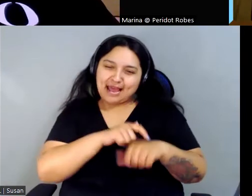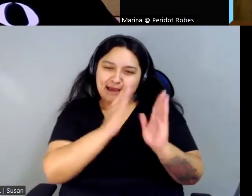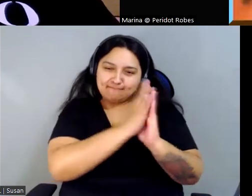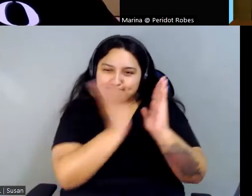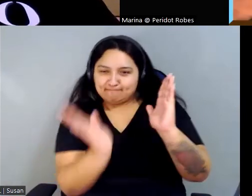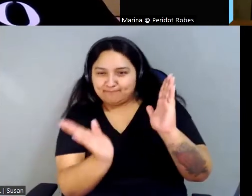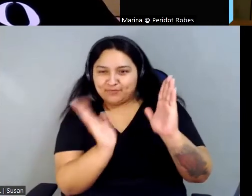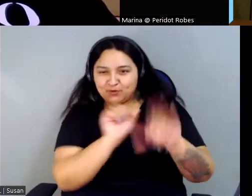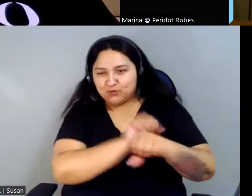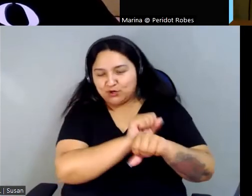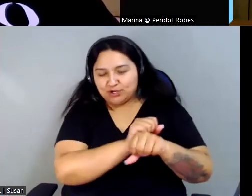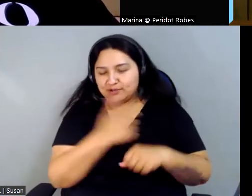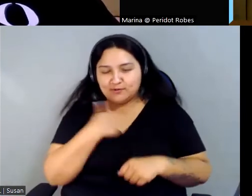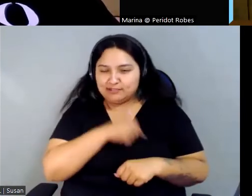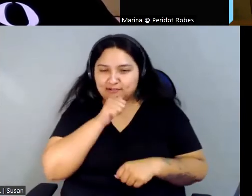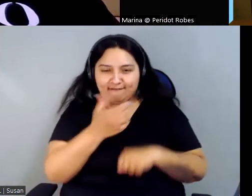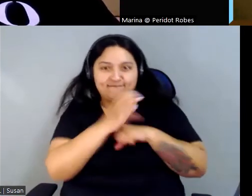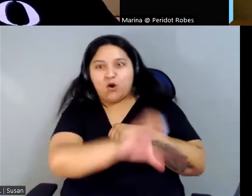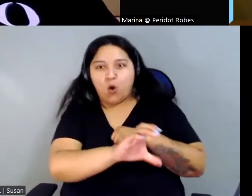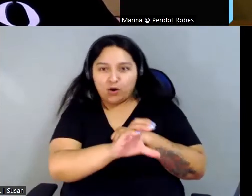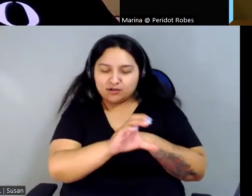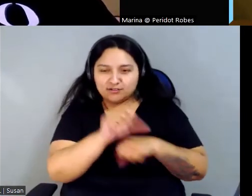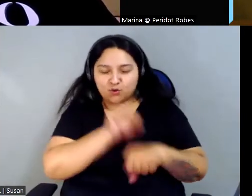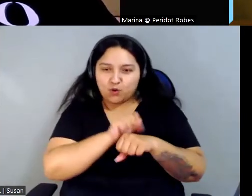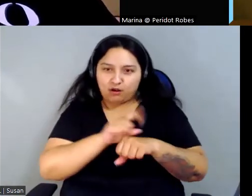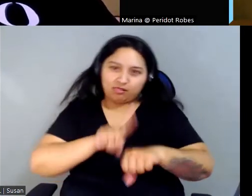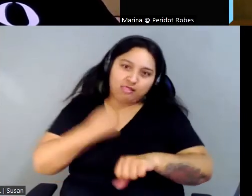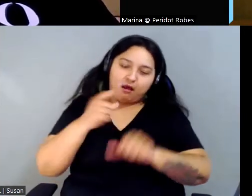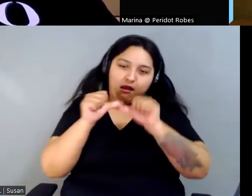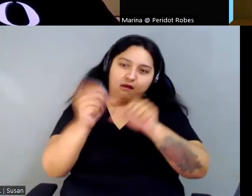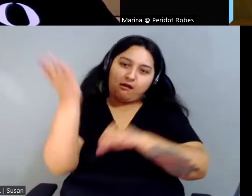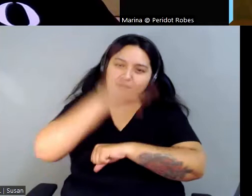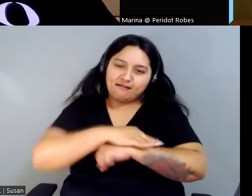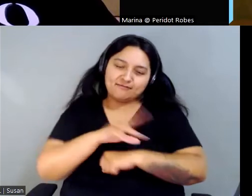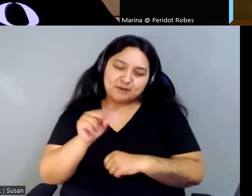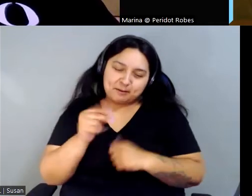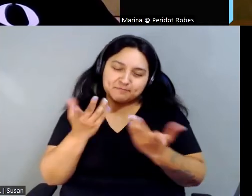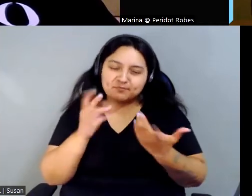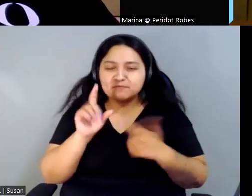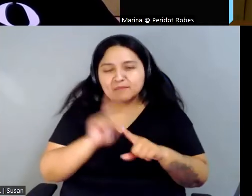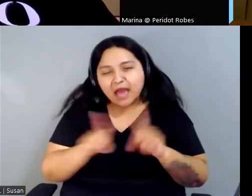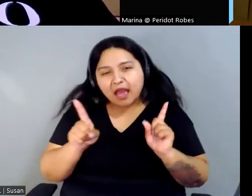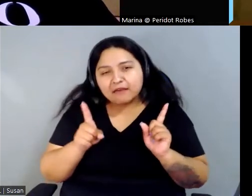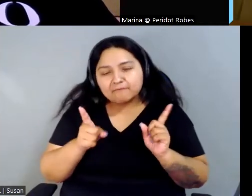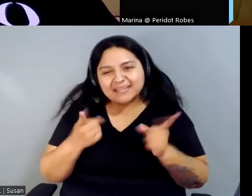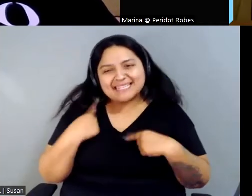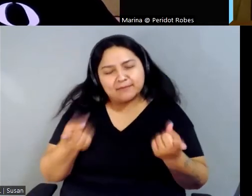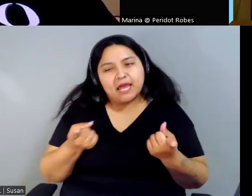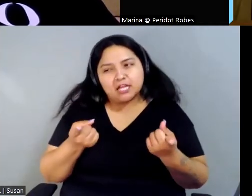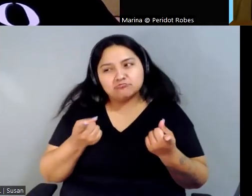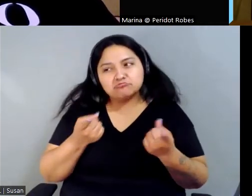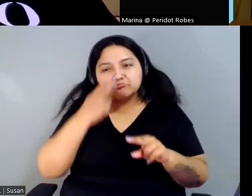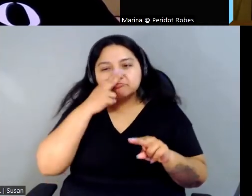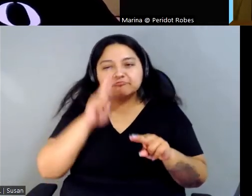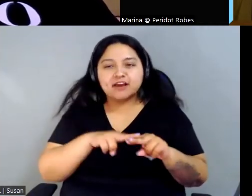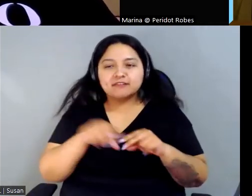course, in Los Angeles. So yeah, it's been fun. It's been really